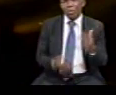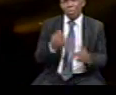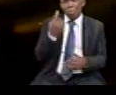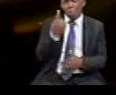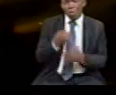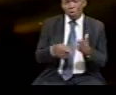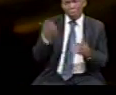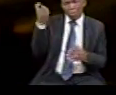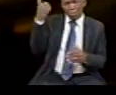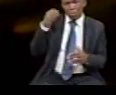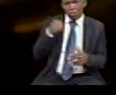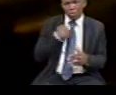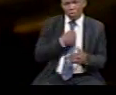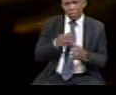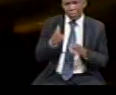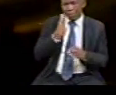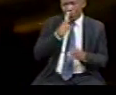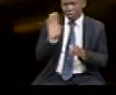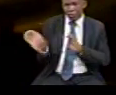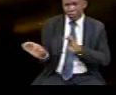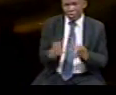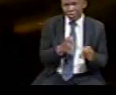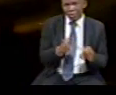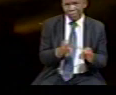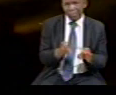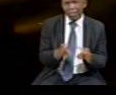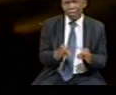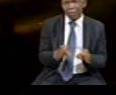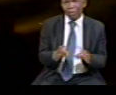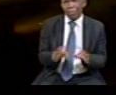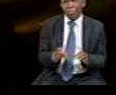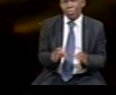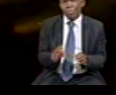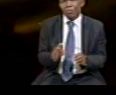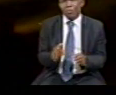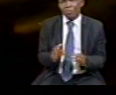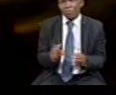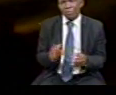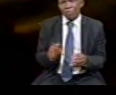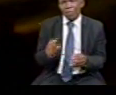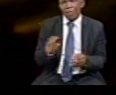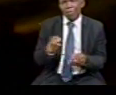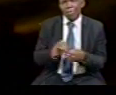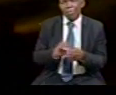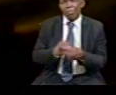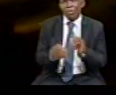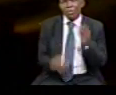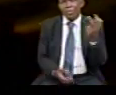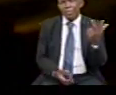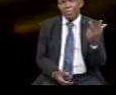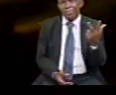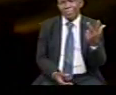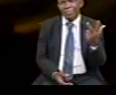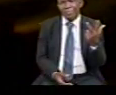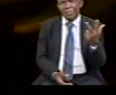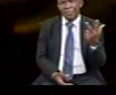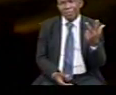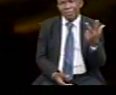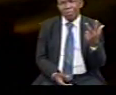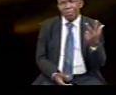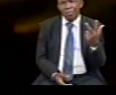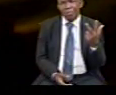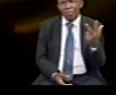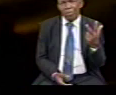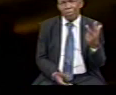What must we be doing? We must reminiscent and constantly recommit ourselves. Point number three, the reminiscence and constant